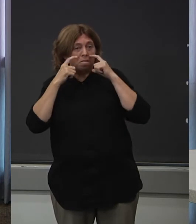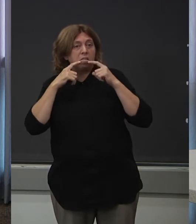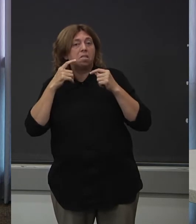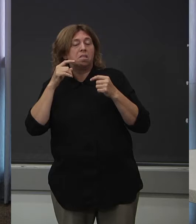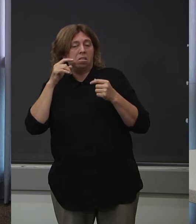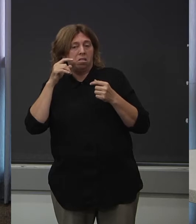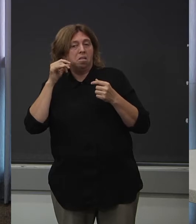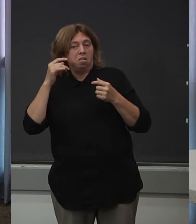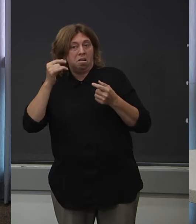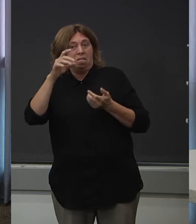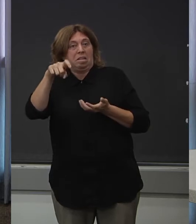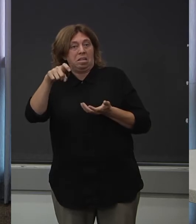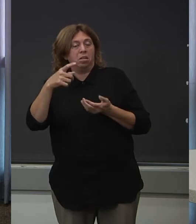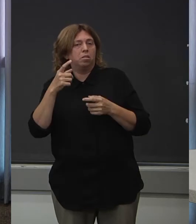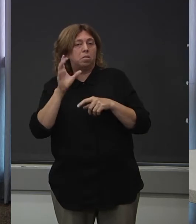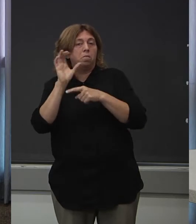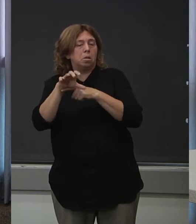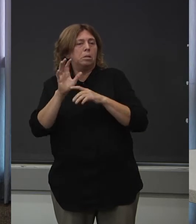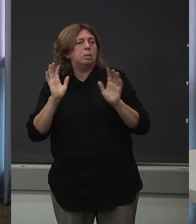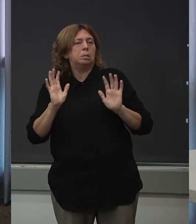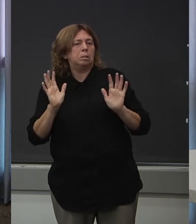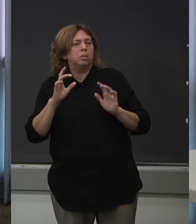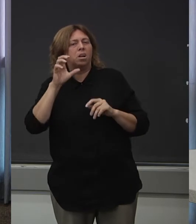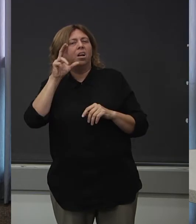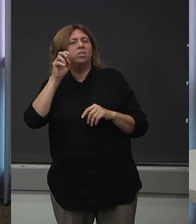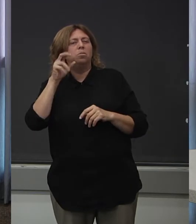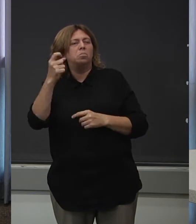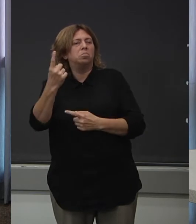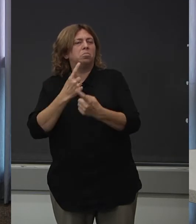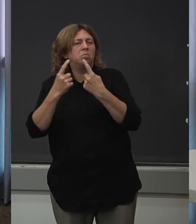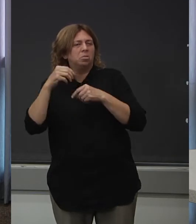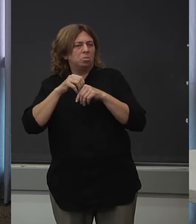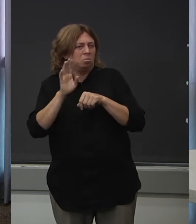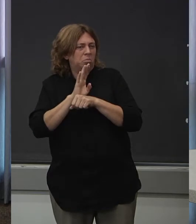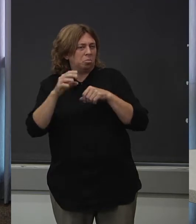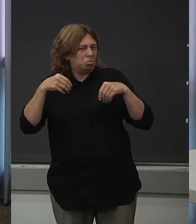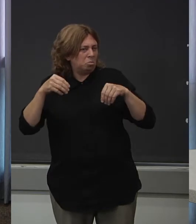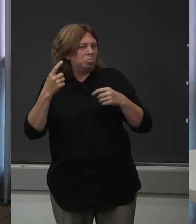they're doing enough and meeting the requirement. Is this accurate?